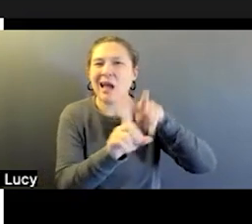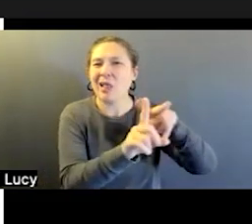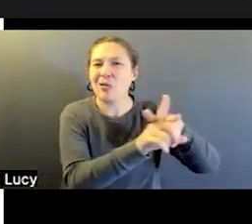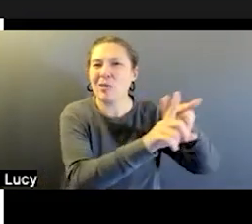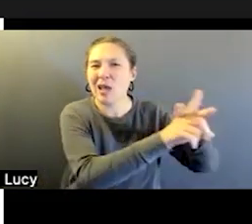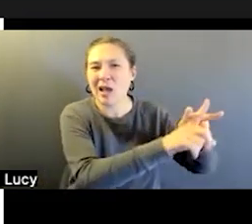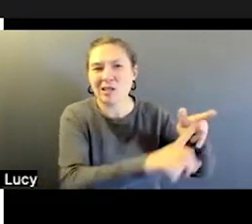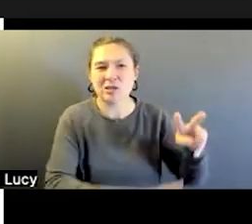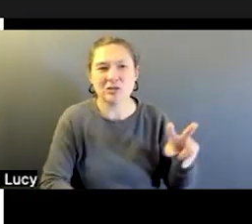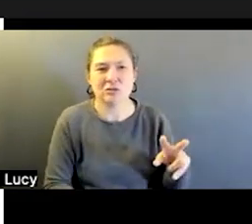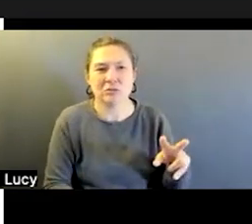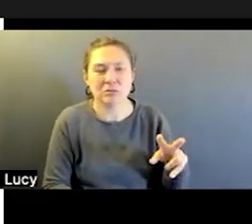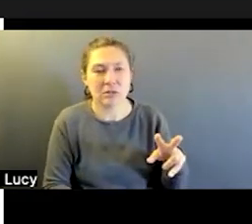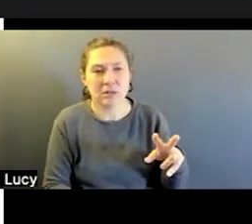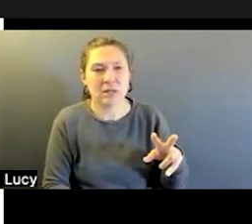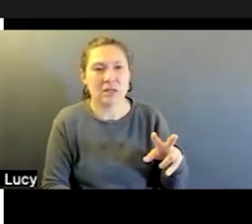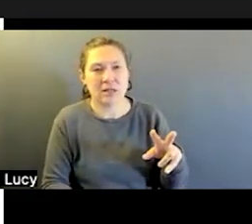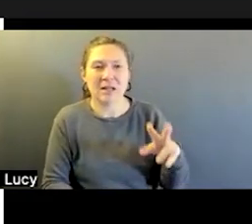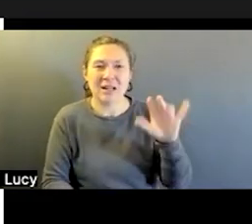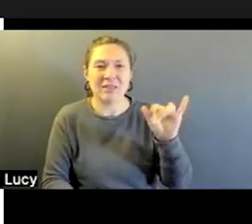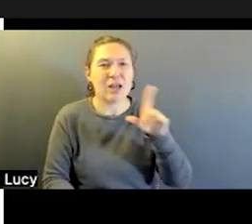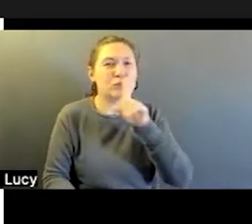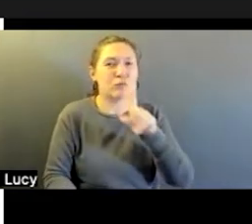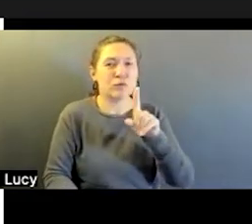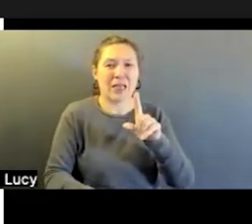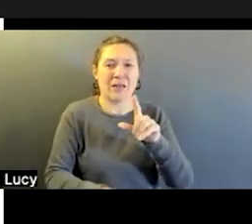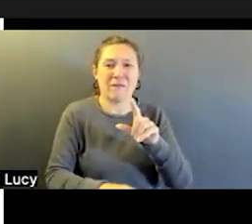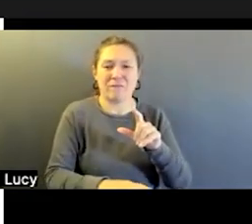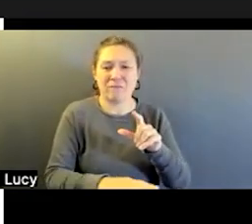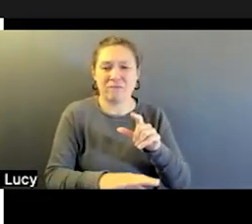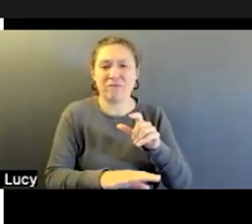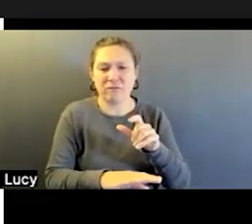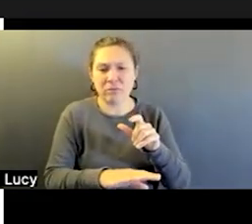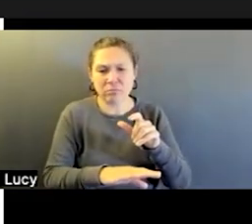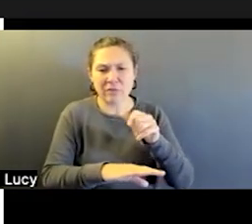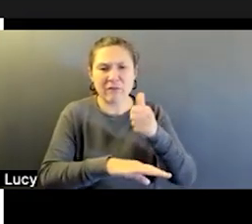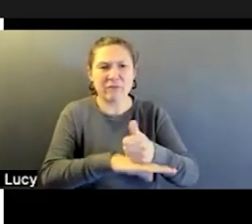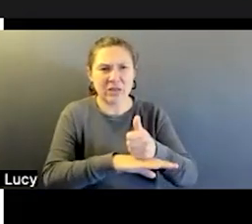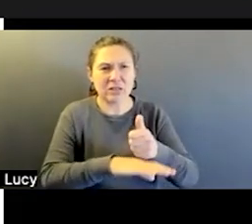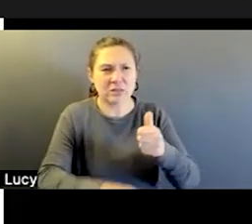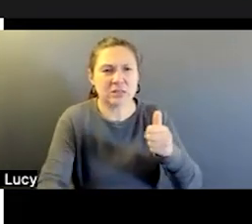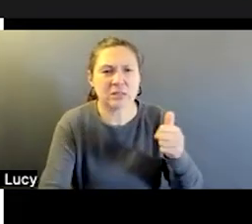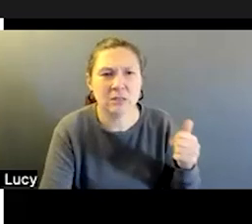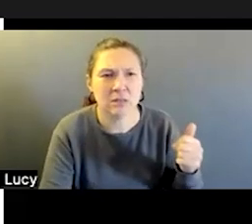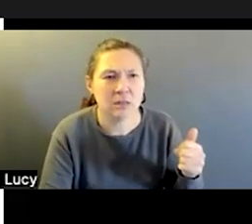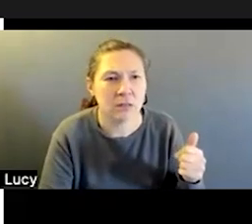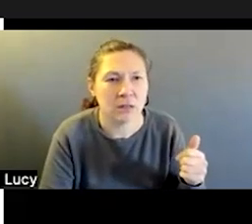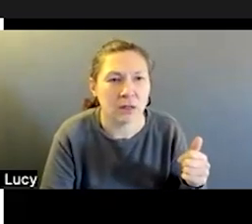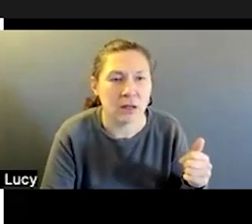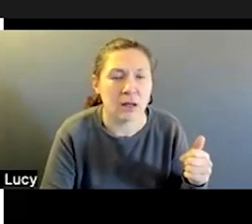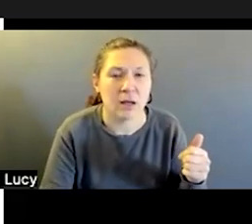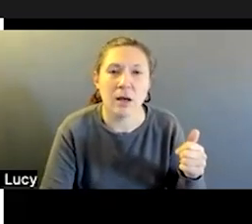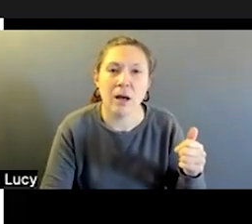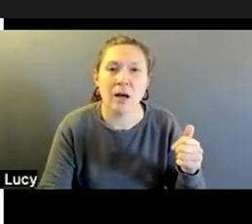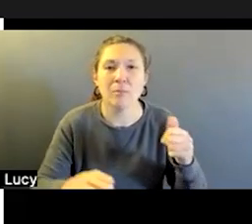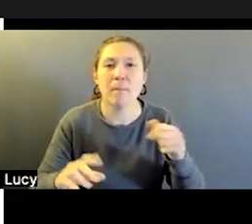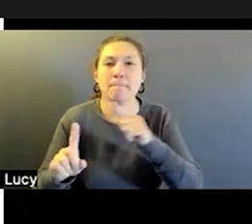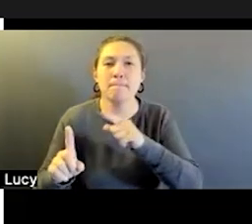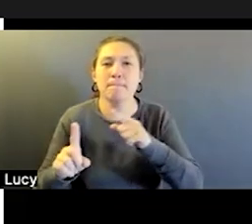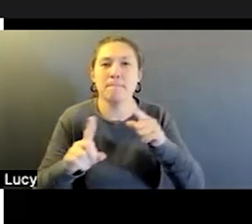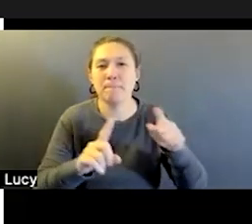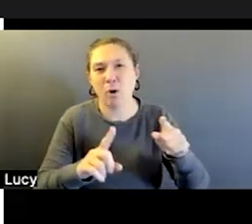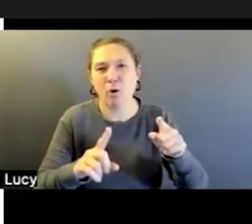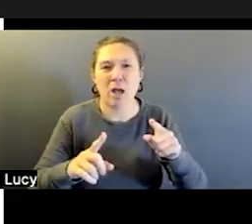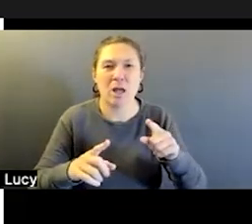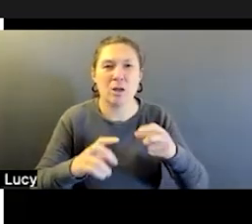time constraints. Spread time here is the work shift. Next slide. I created an algorithm to solve this in